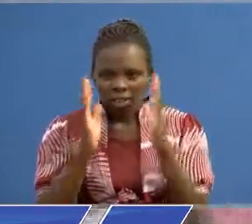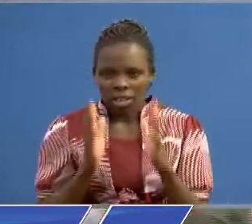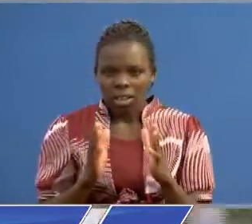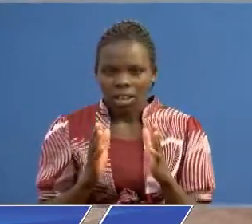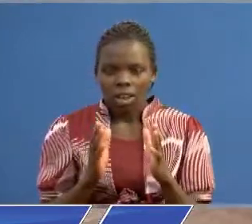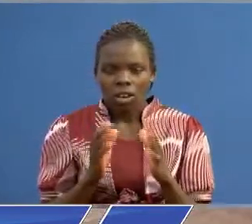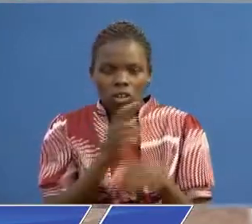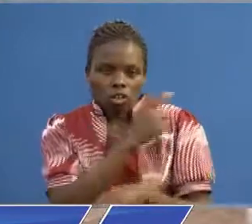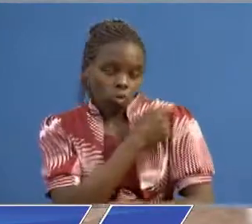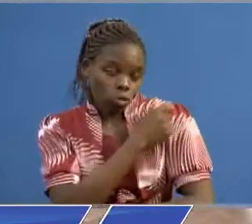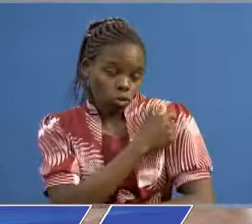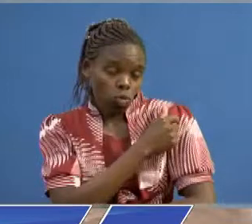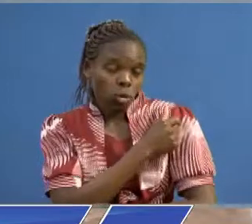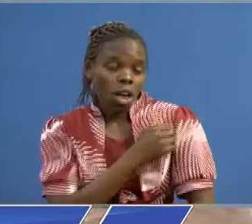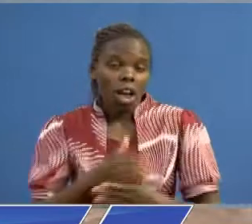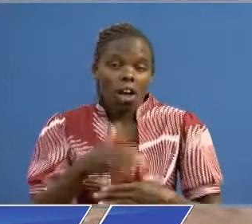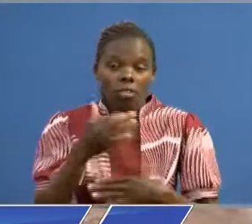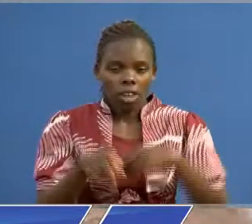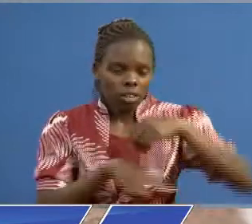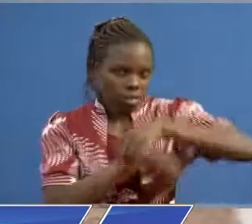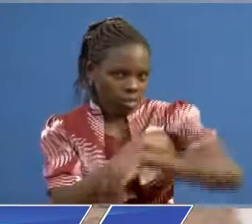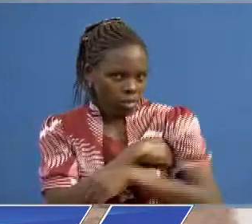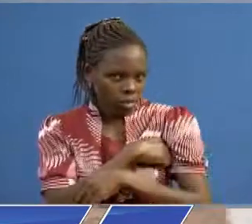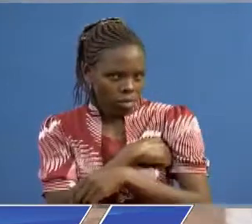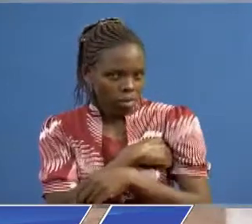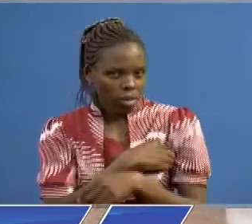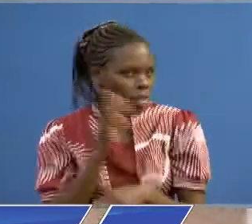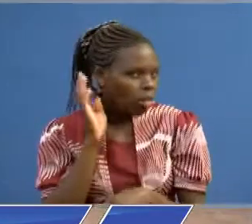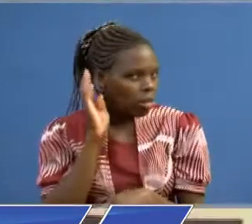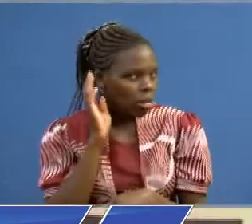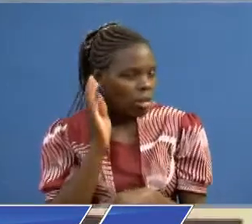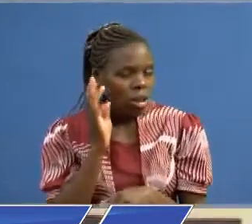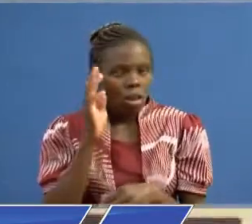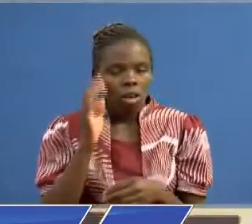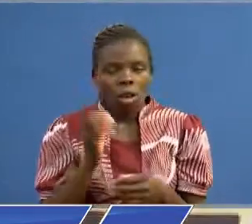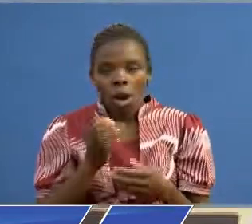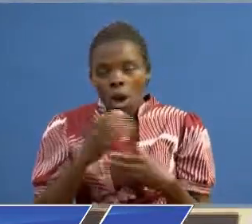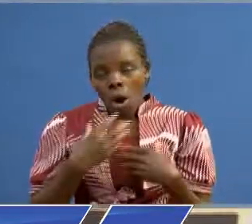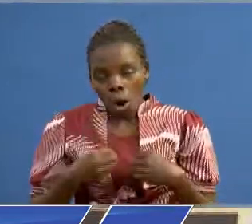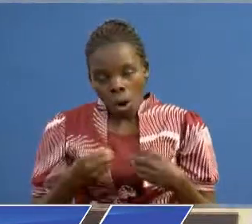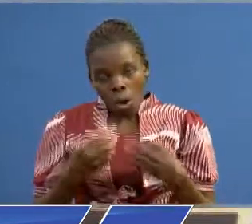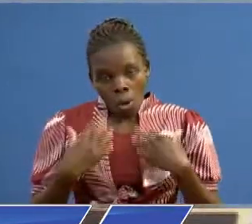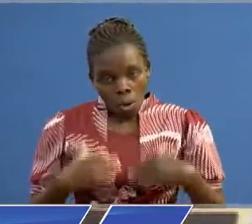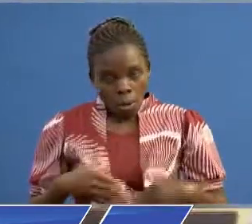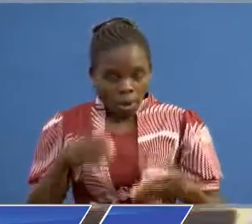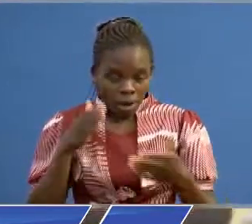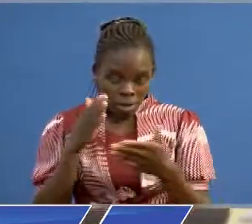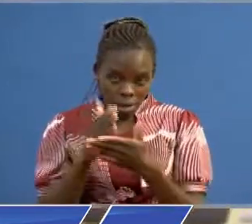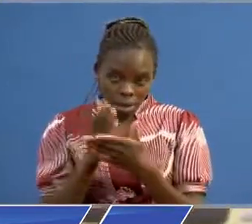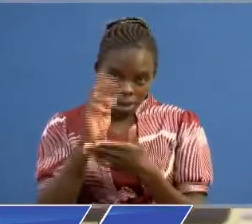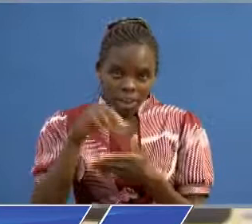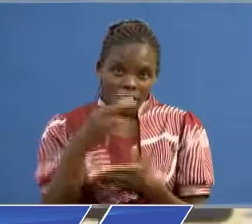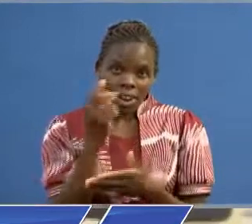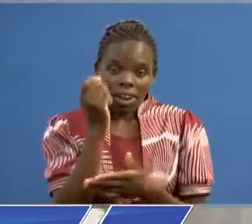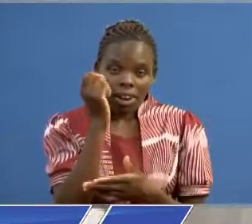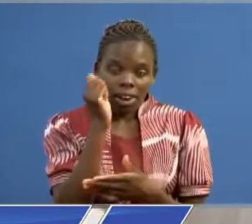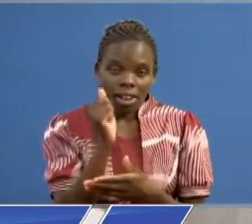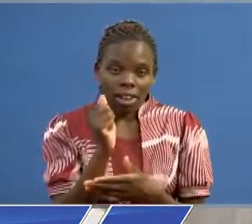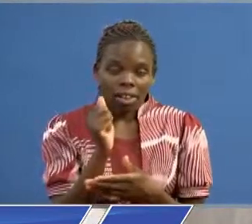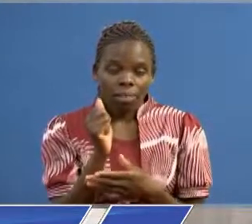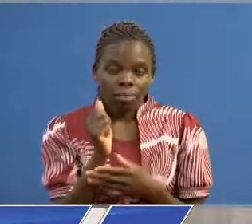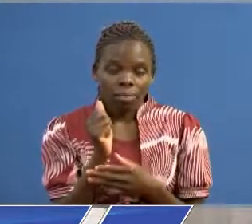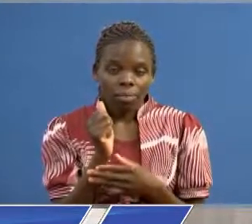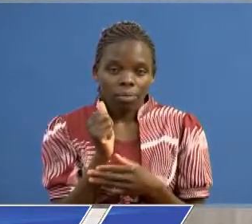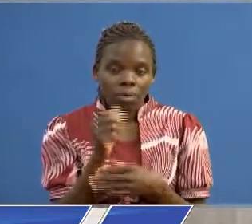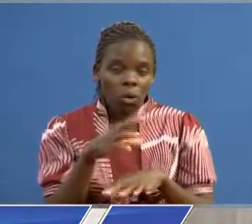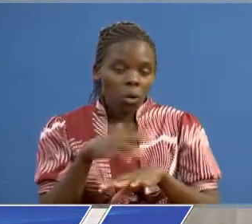Referral Hospital after the chief got an alert. Human rights activist Esnahas Nyaramba condemned the incident